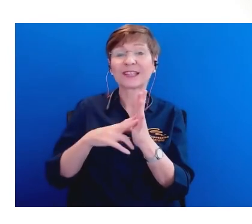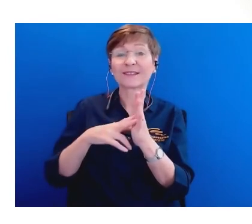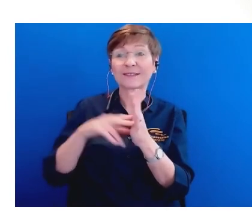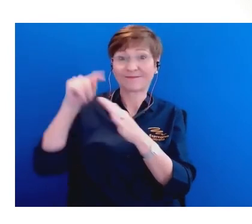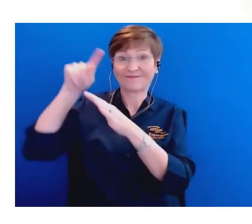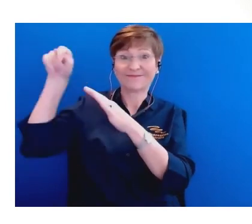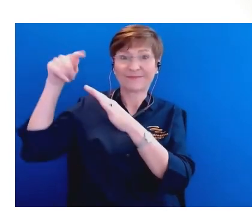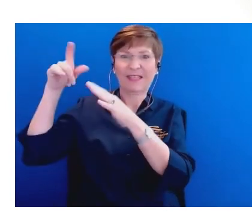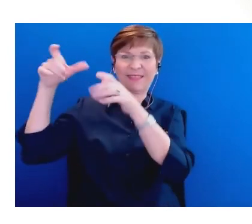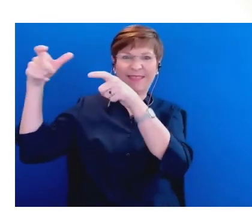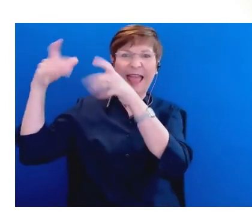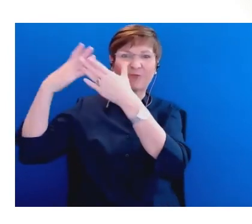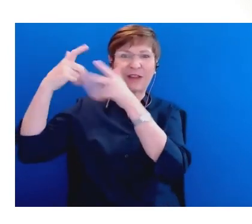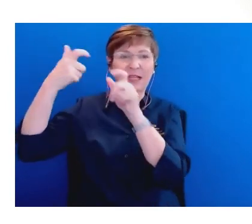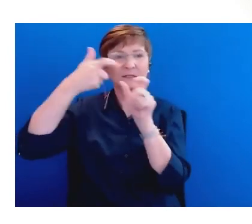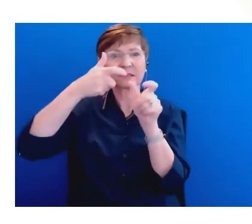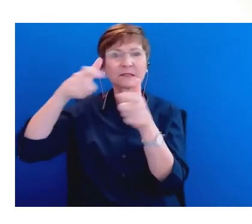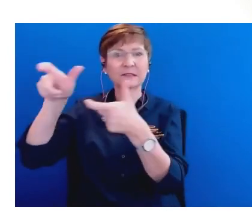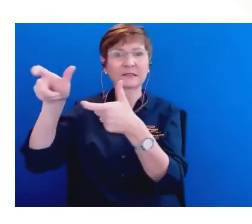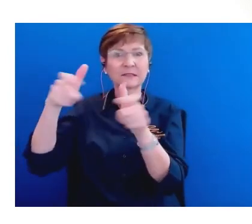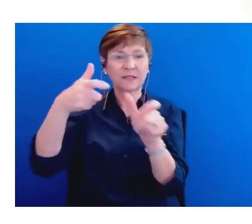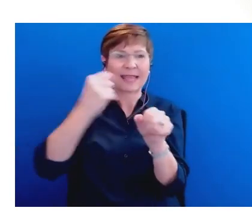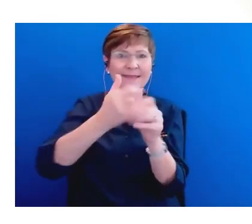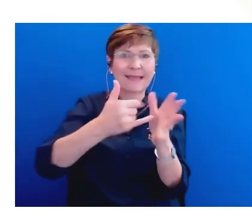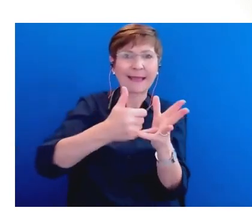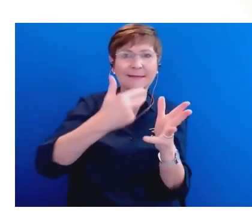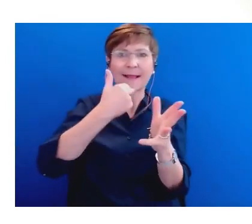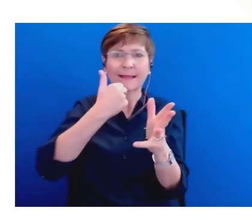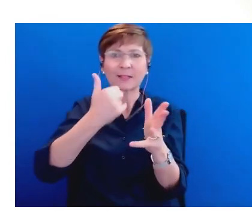industry. And they commissioned us to develop more